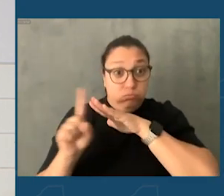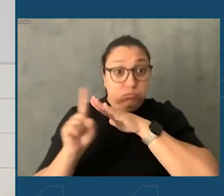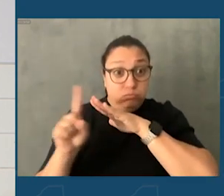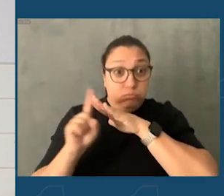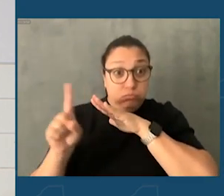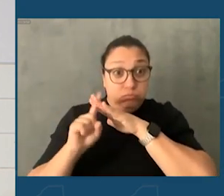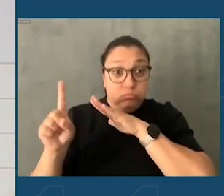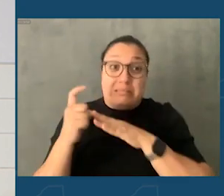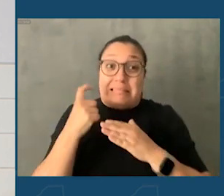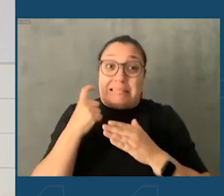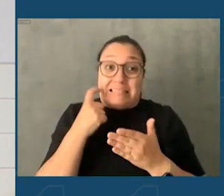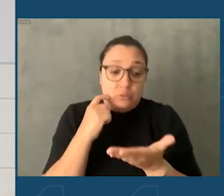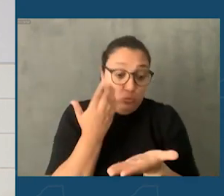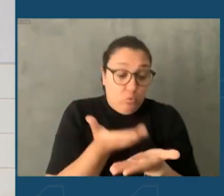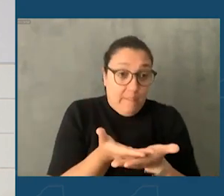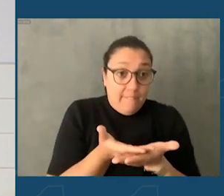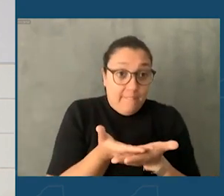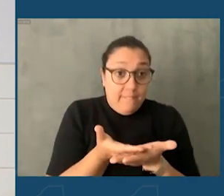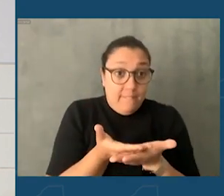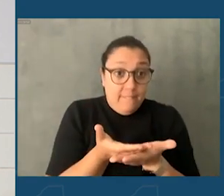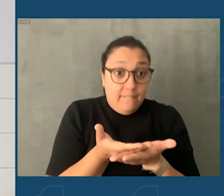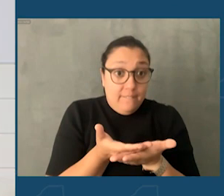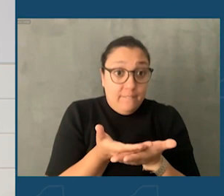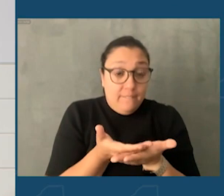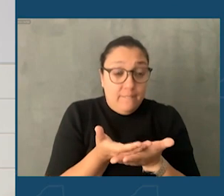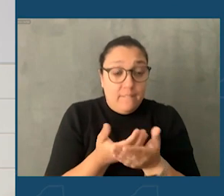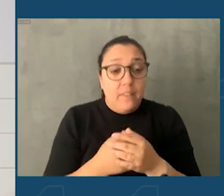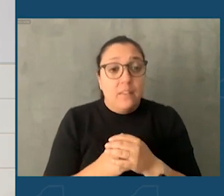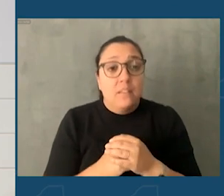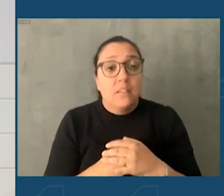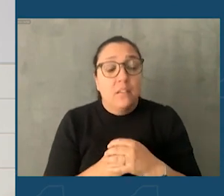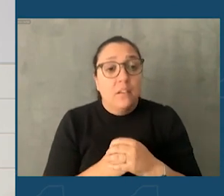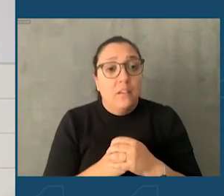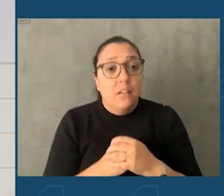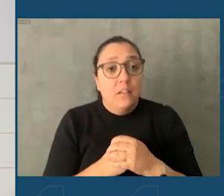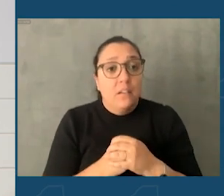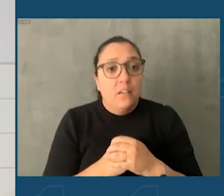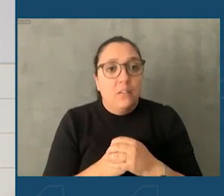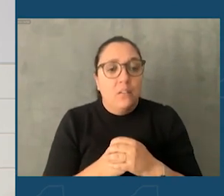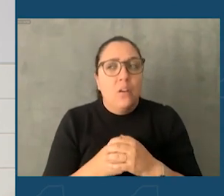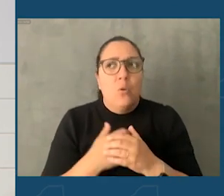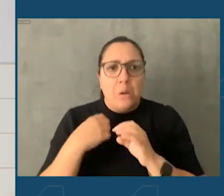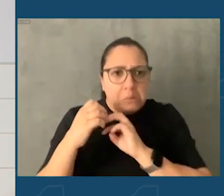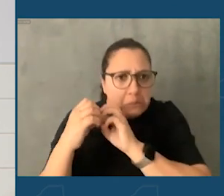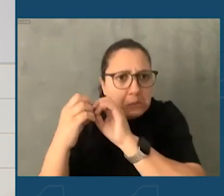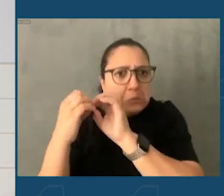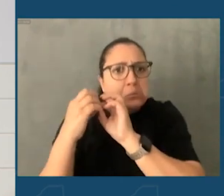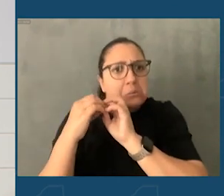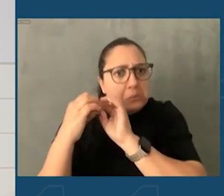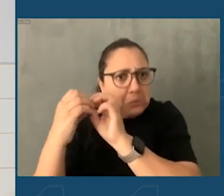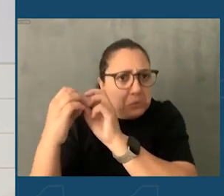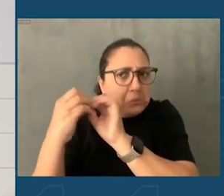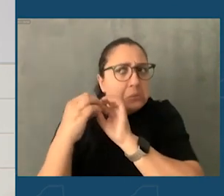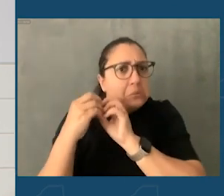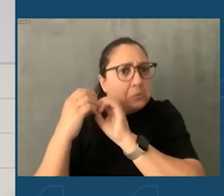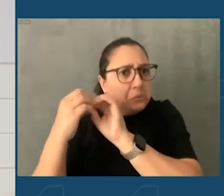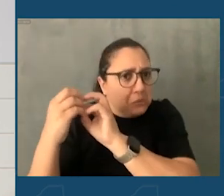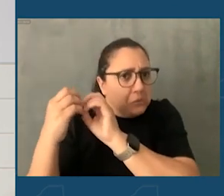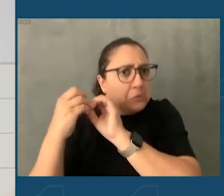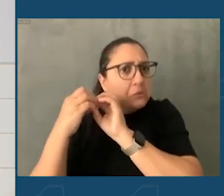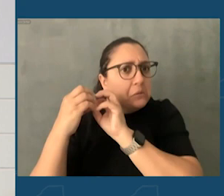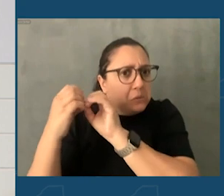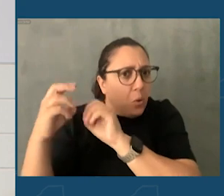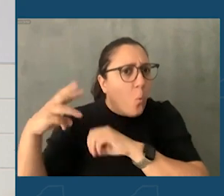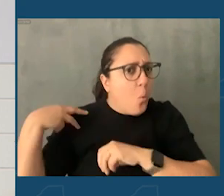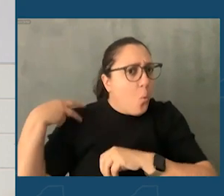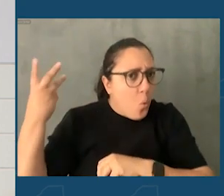While we are speaking with Washington and others to report that